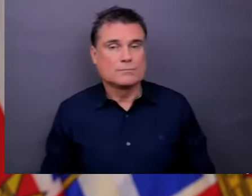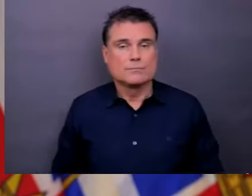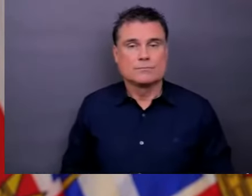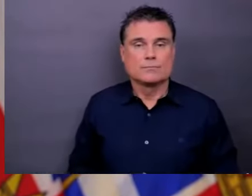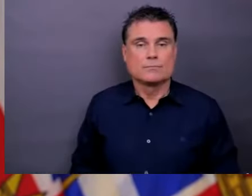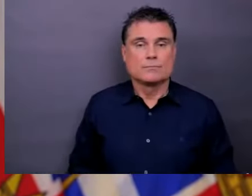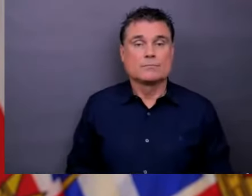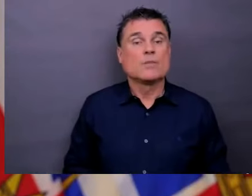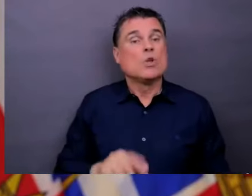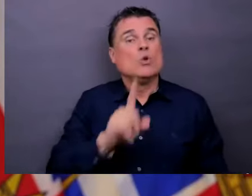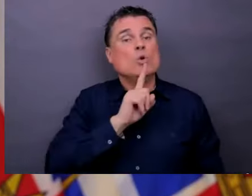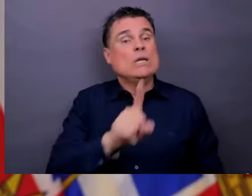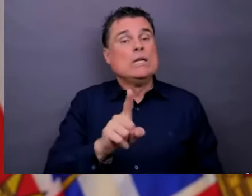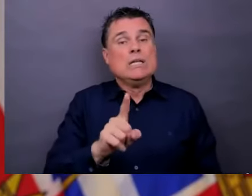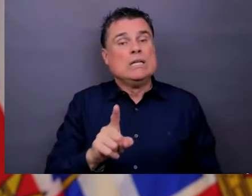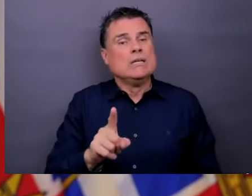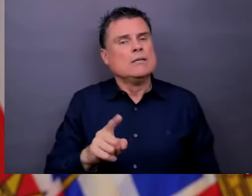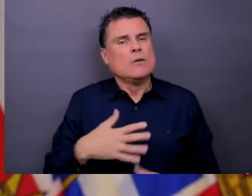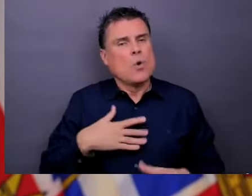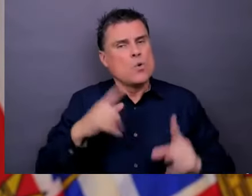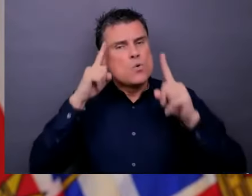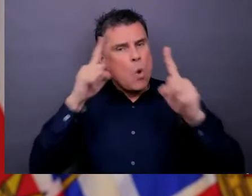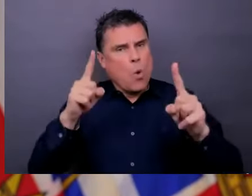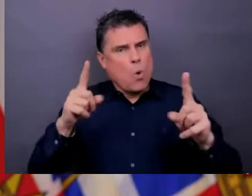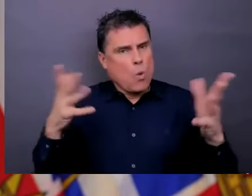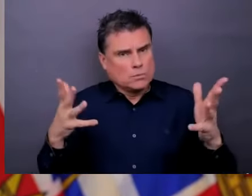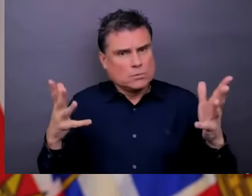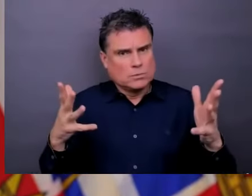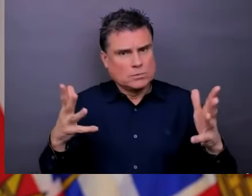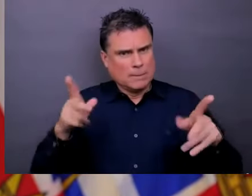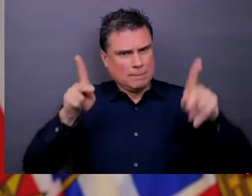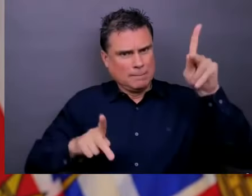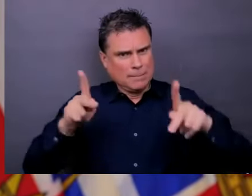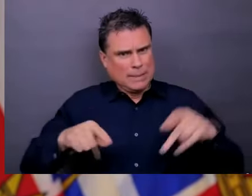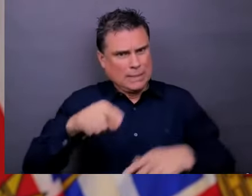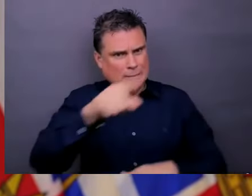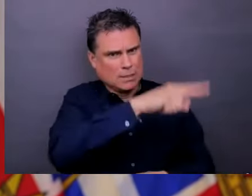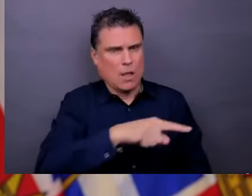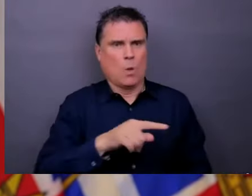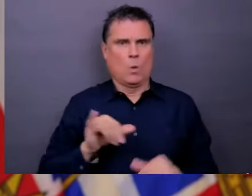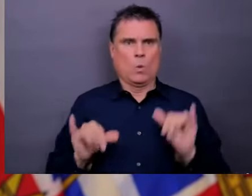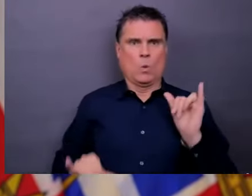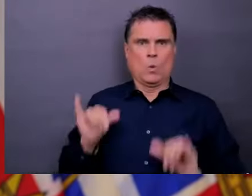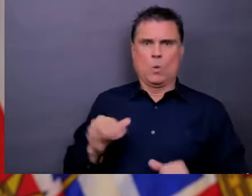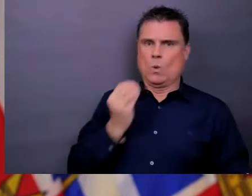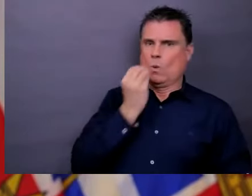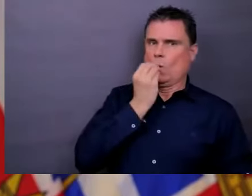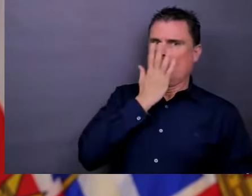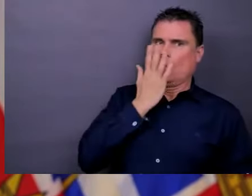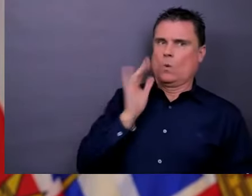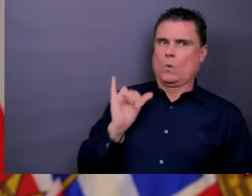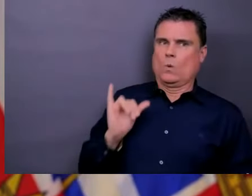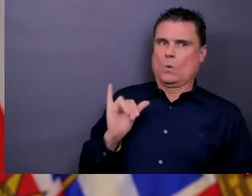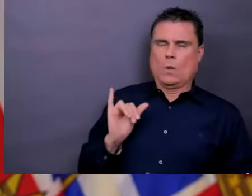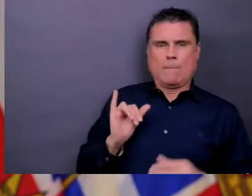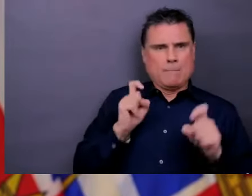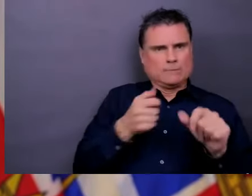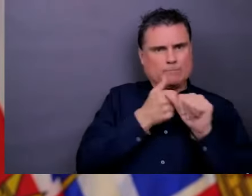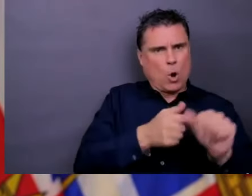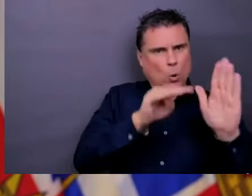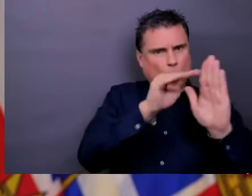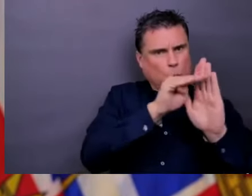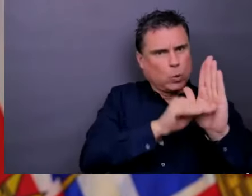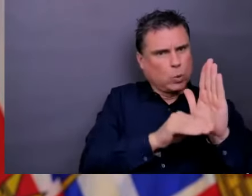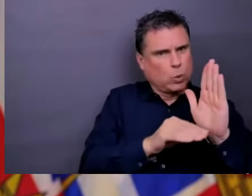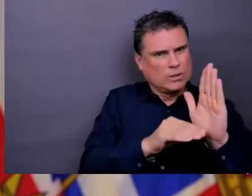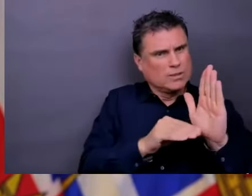realized that while the court challenge that the churches brought was being heard, that these rules still apply, and they apply